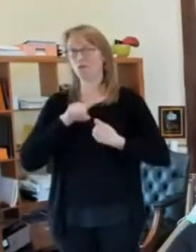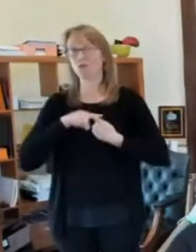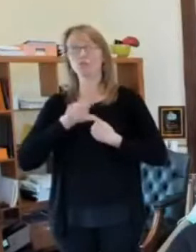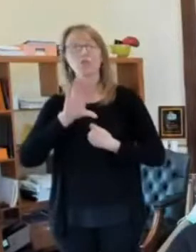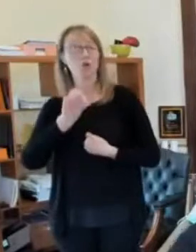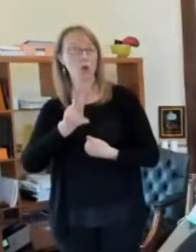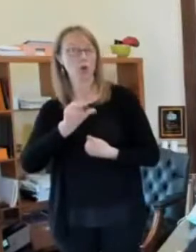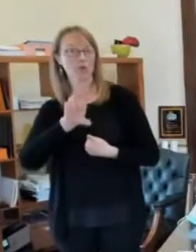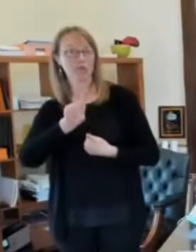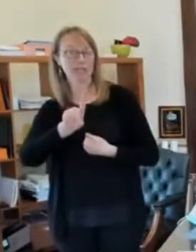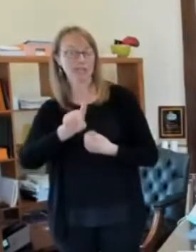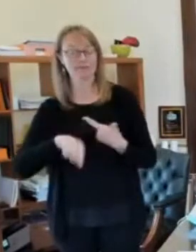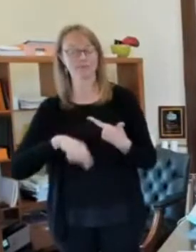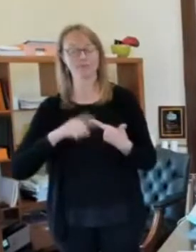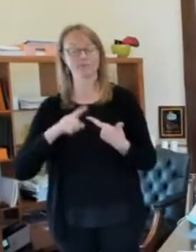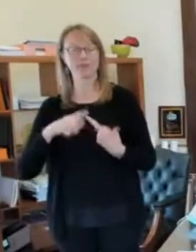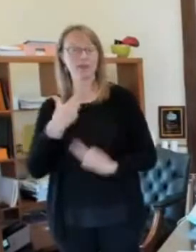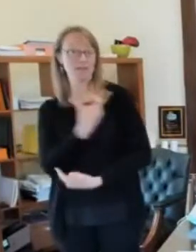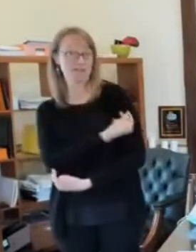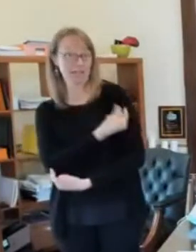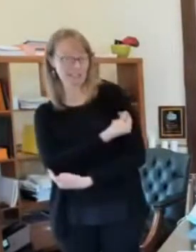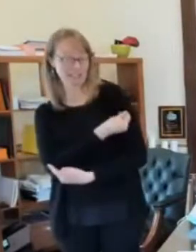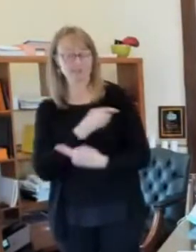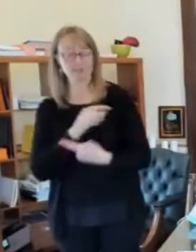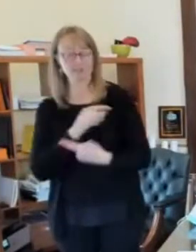the vaccine and vaccinations.